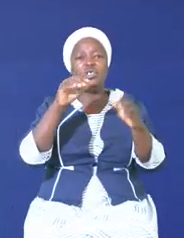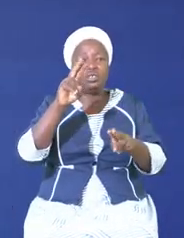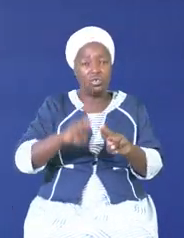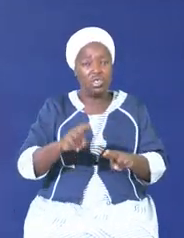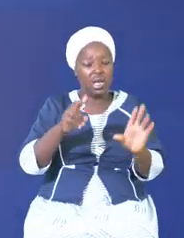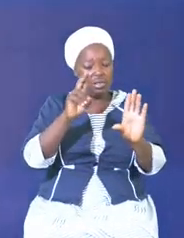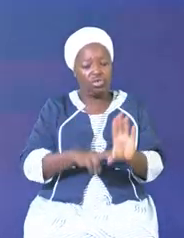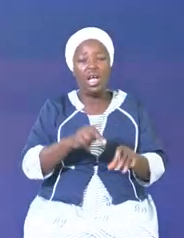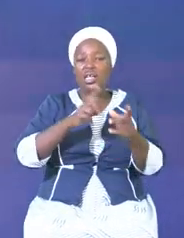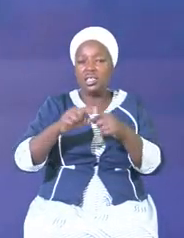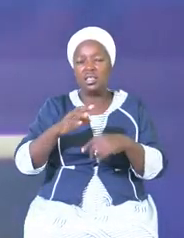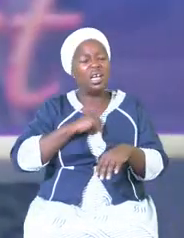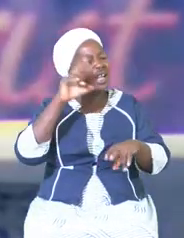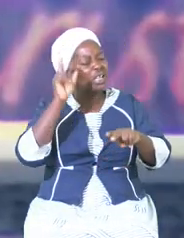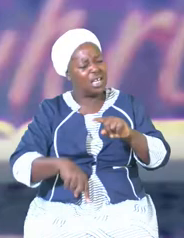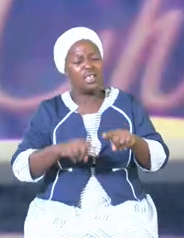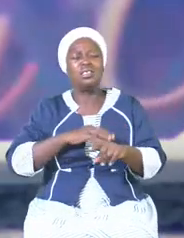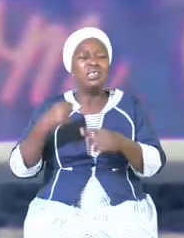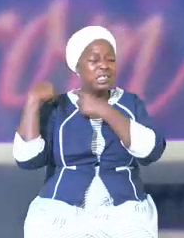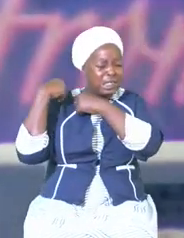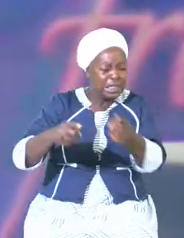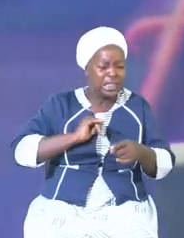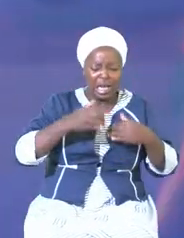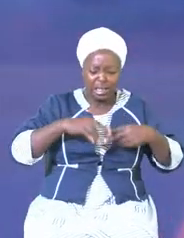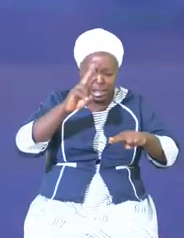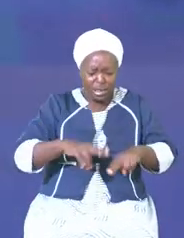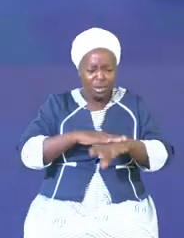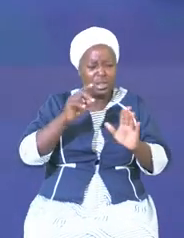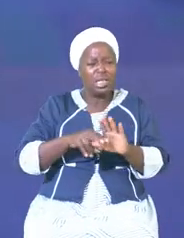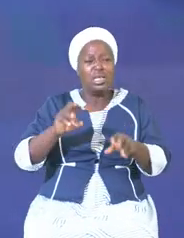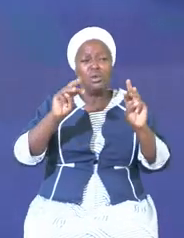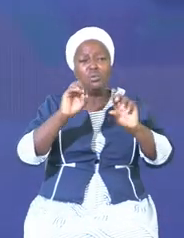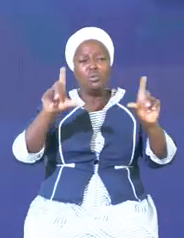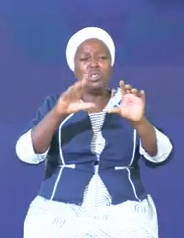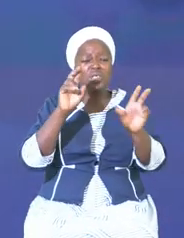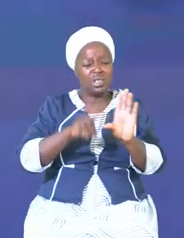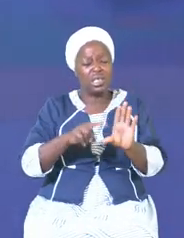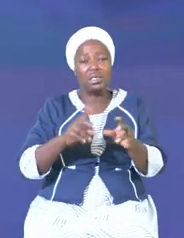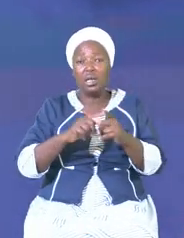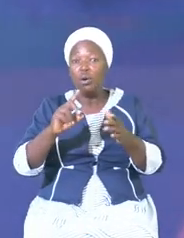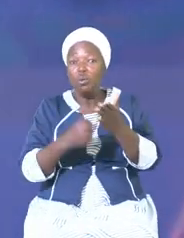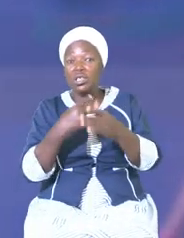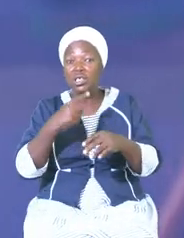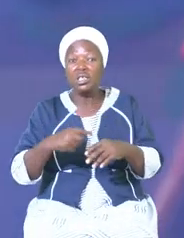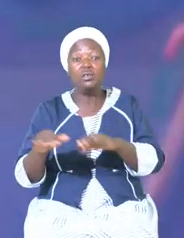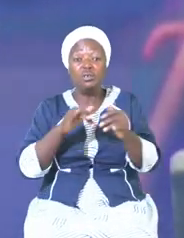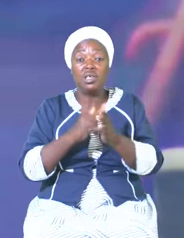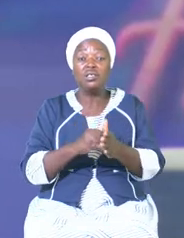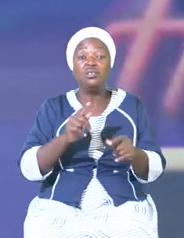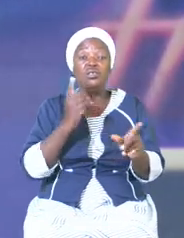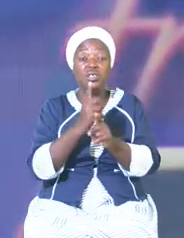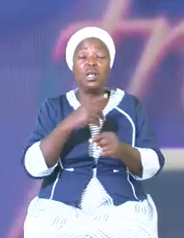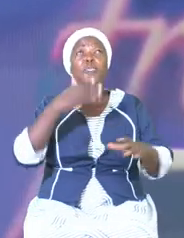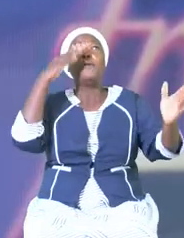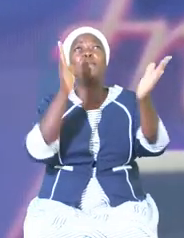all these years I've been on the wheelchair. Once he says do it, say, praise the Lord, I can. Praise the